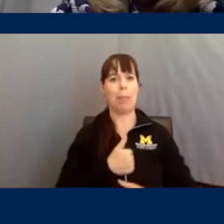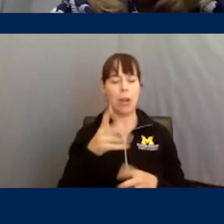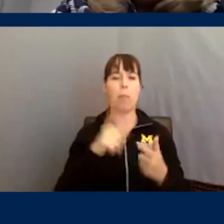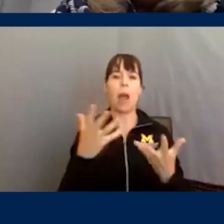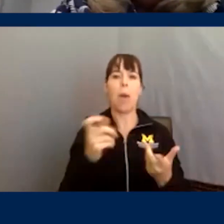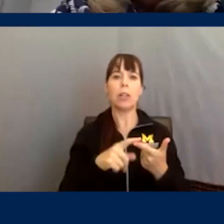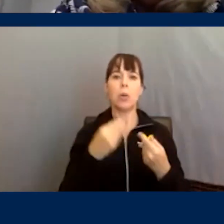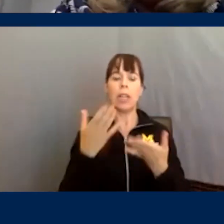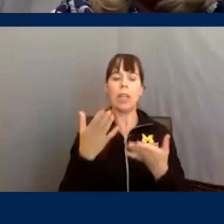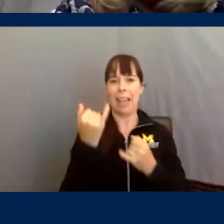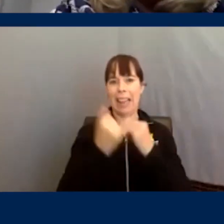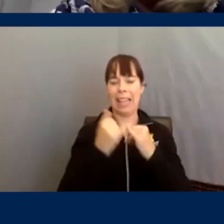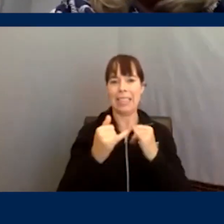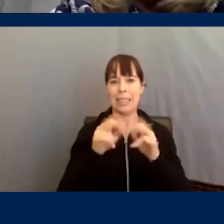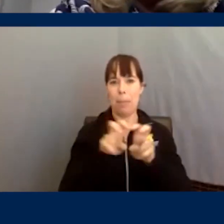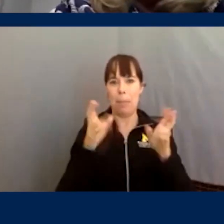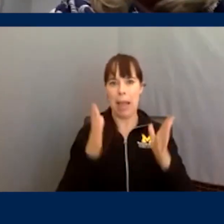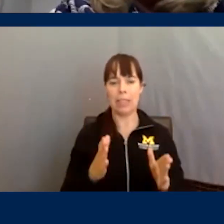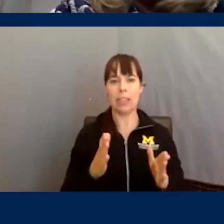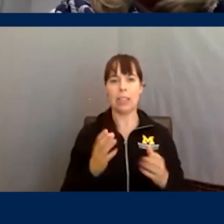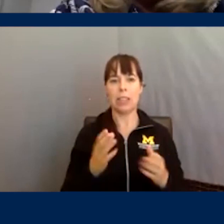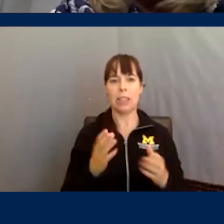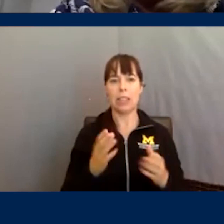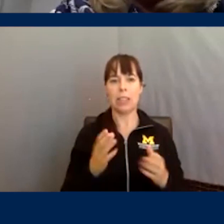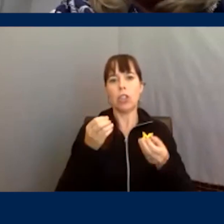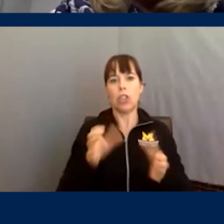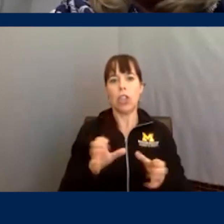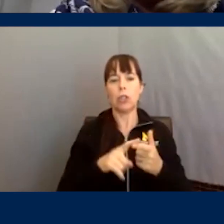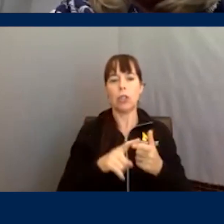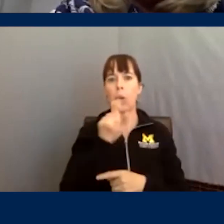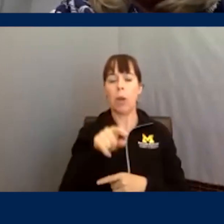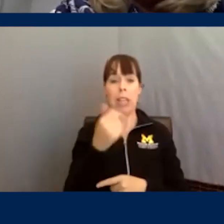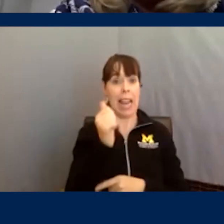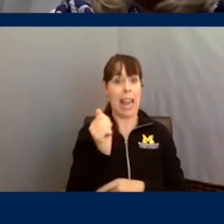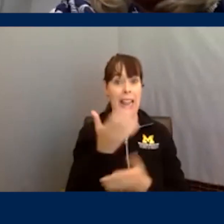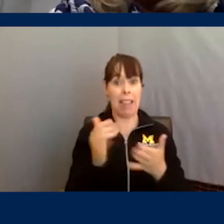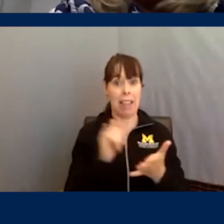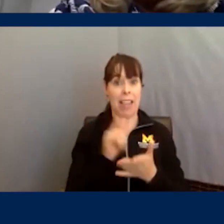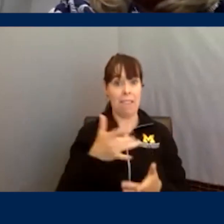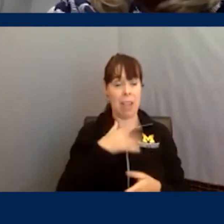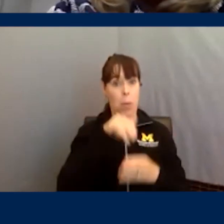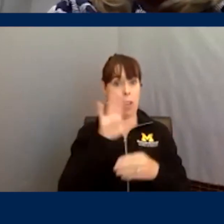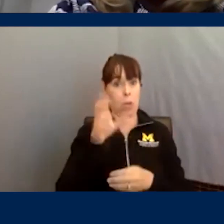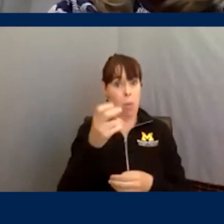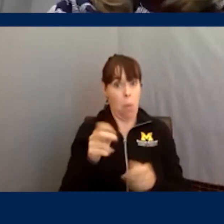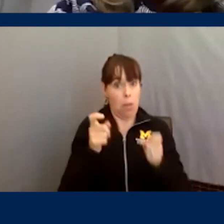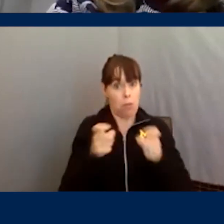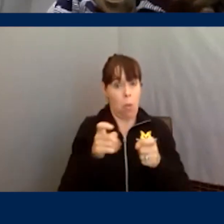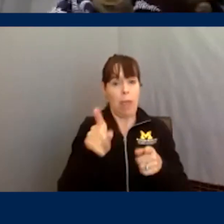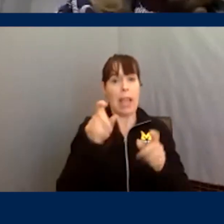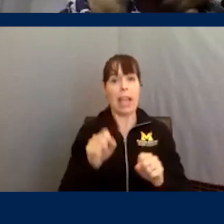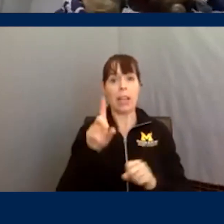give our last three panelists opportunity to respond to that question or anything that they feel within their power that they can